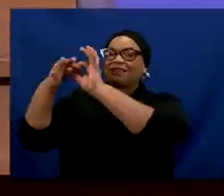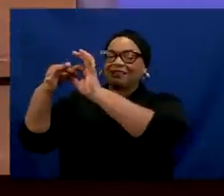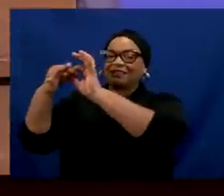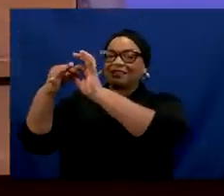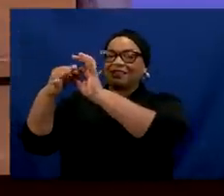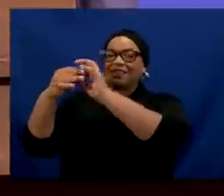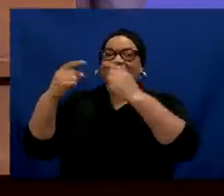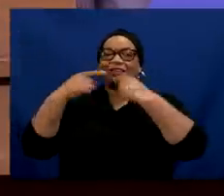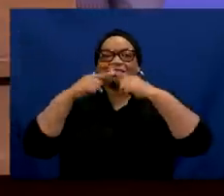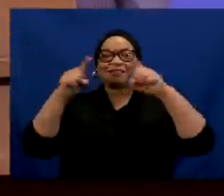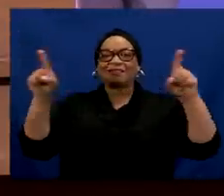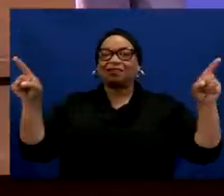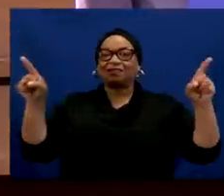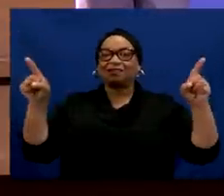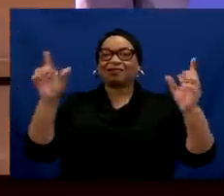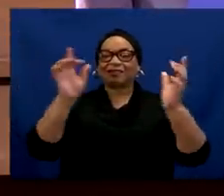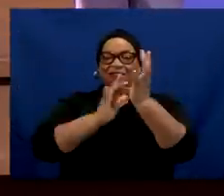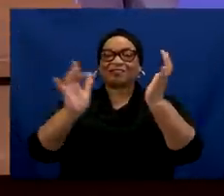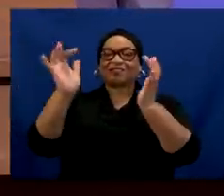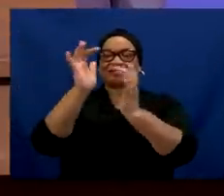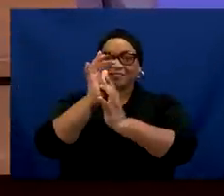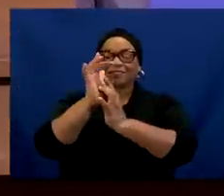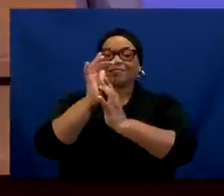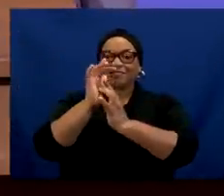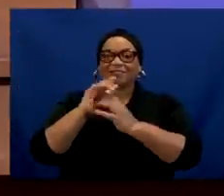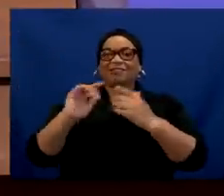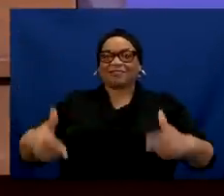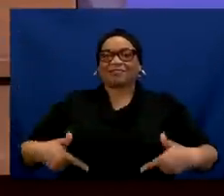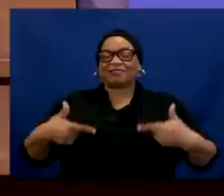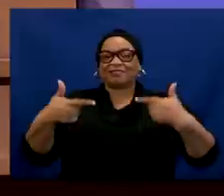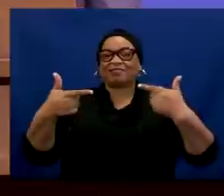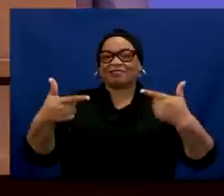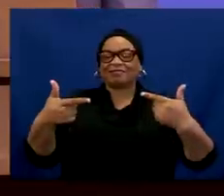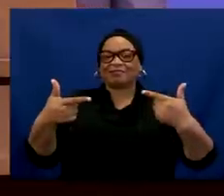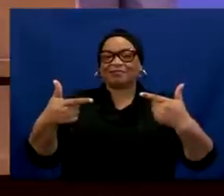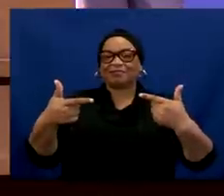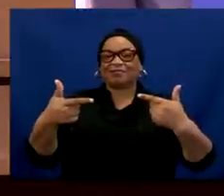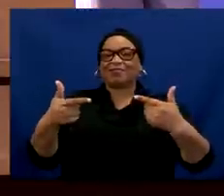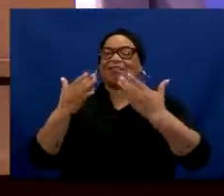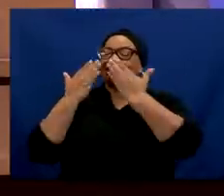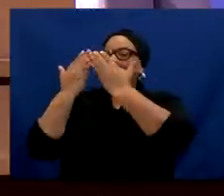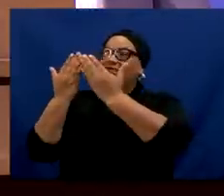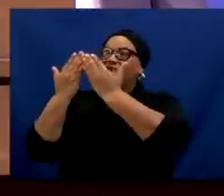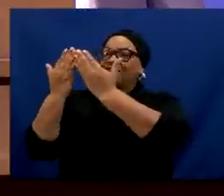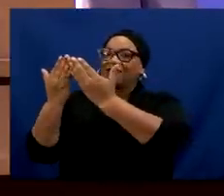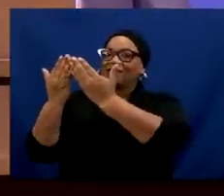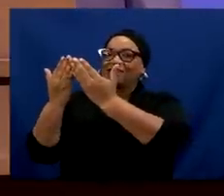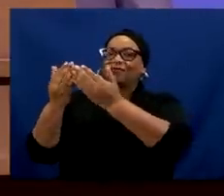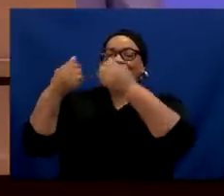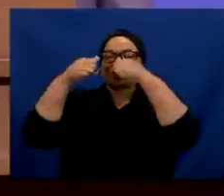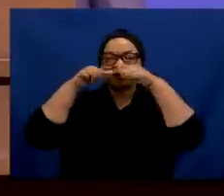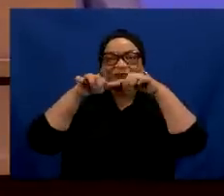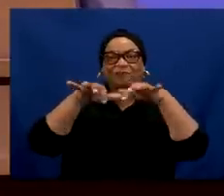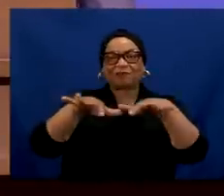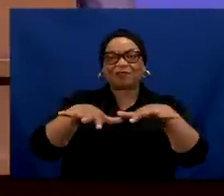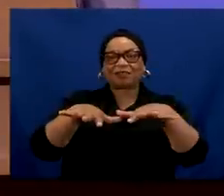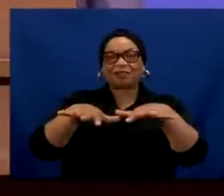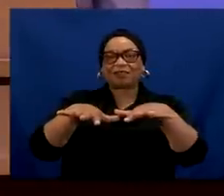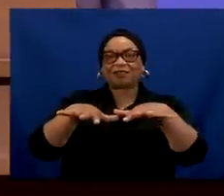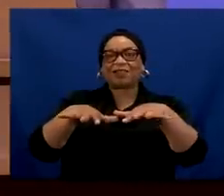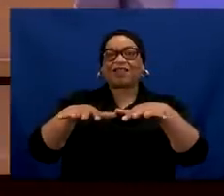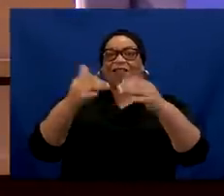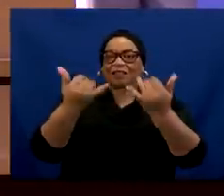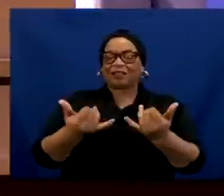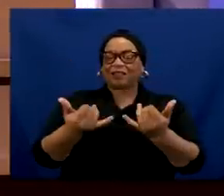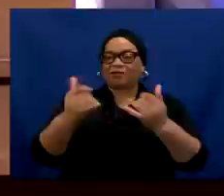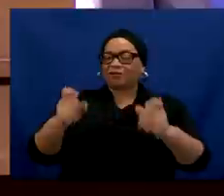thank you that you sent him. We thank you that you blessed us. And now, God, we give you all of